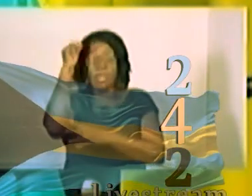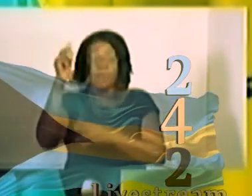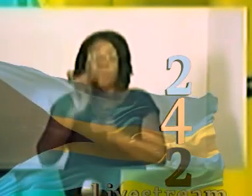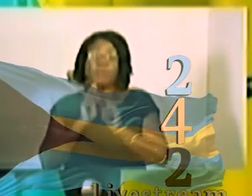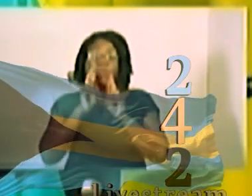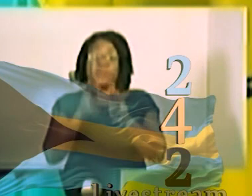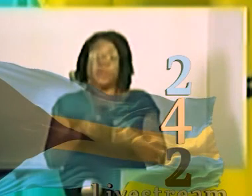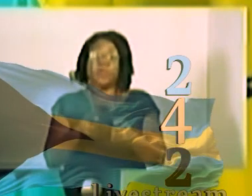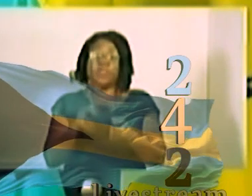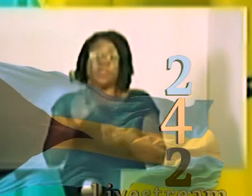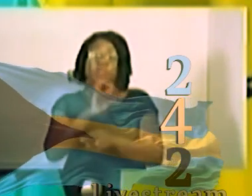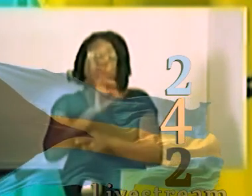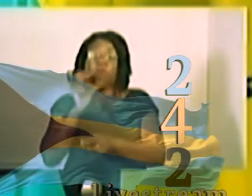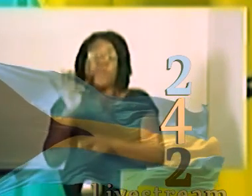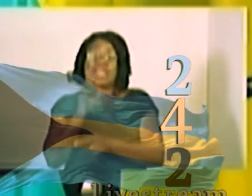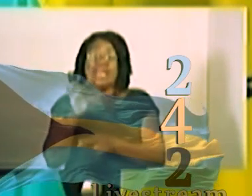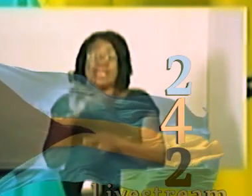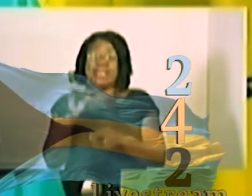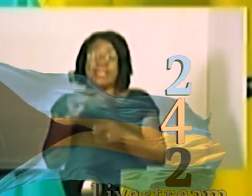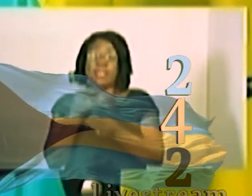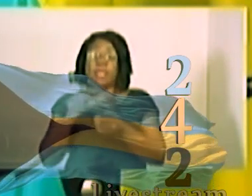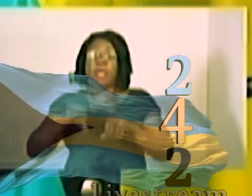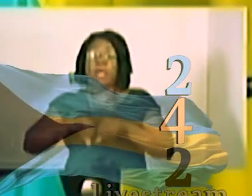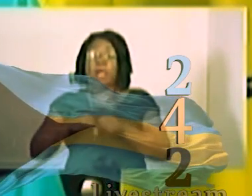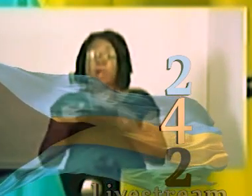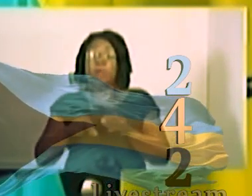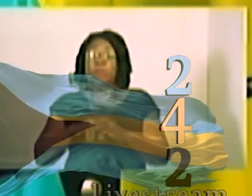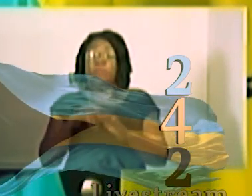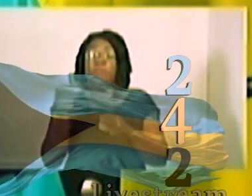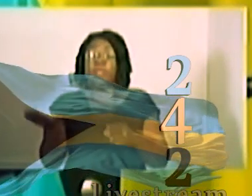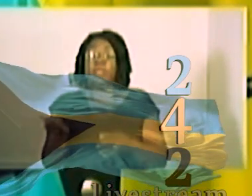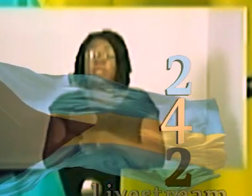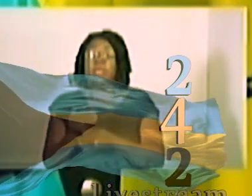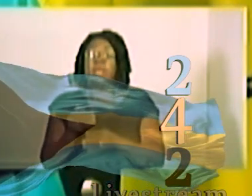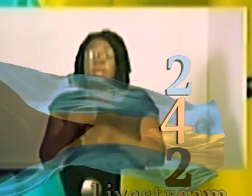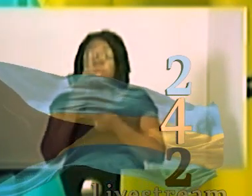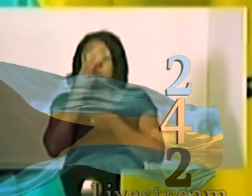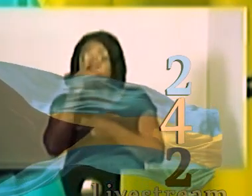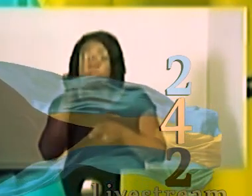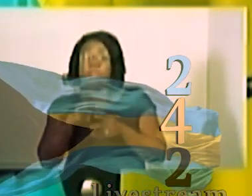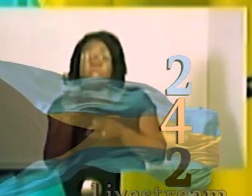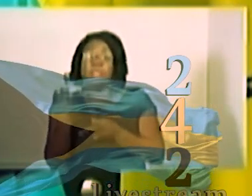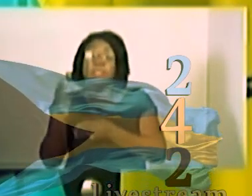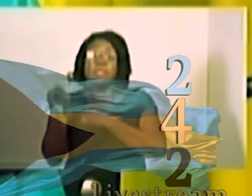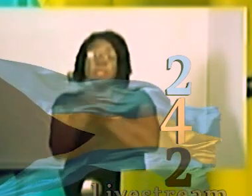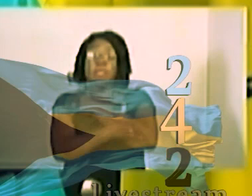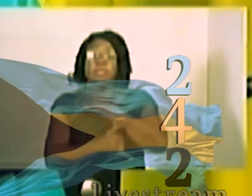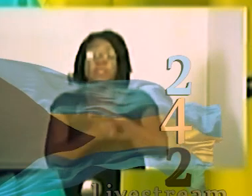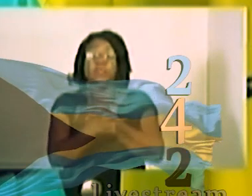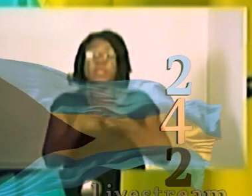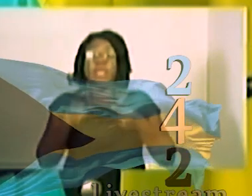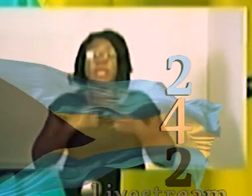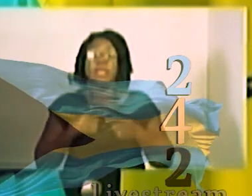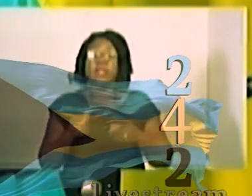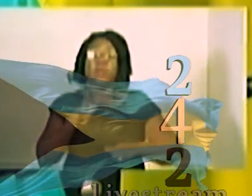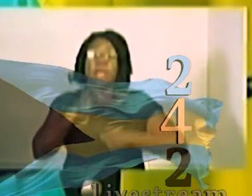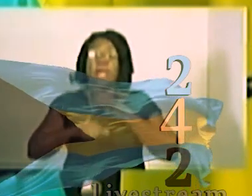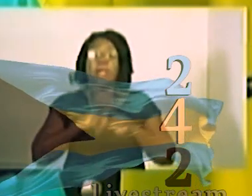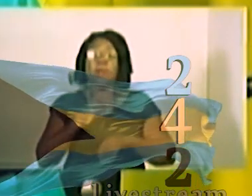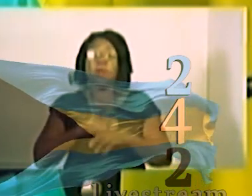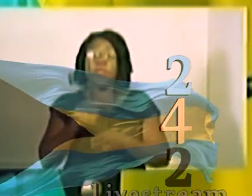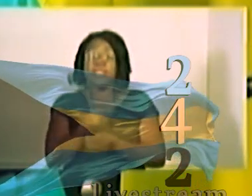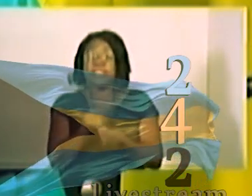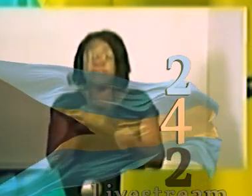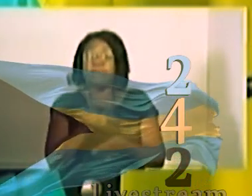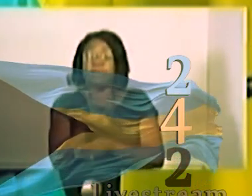the COVID-19 outbreak, I noted that the country had to respond on several fronts at